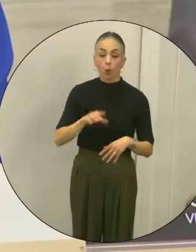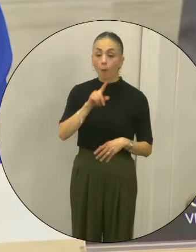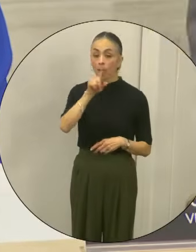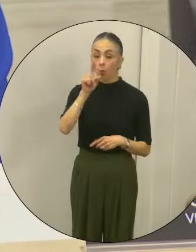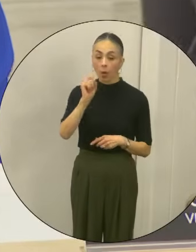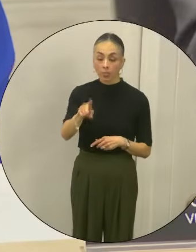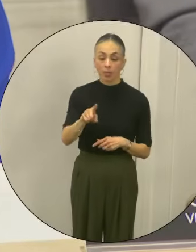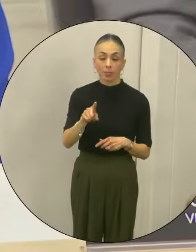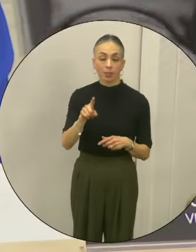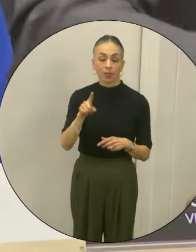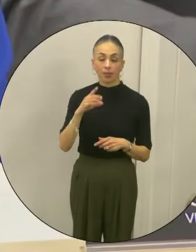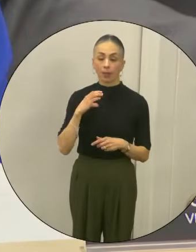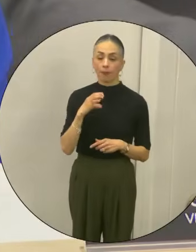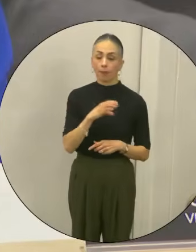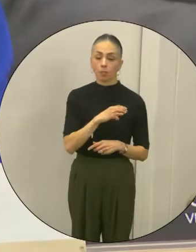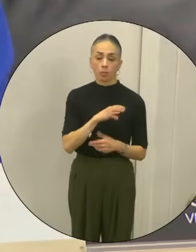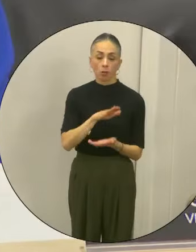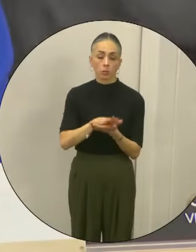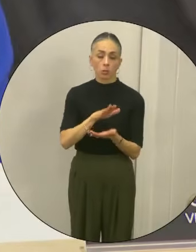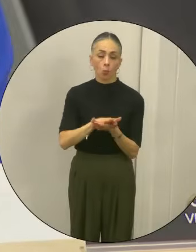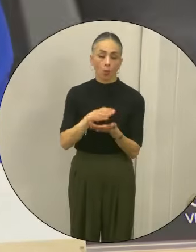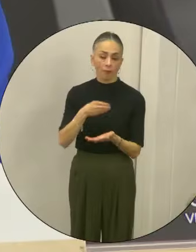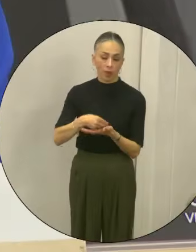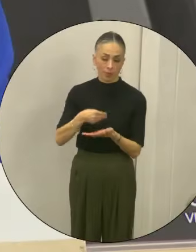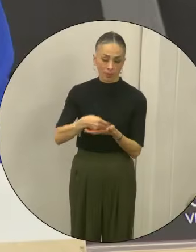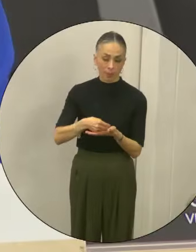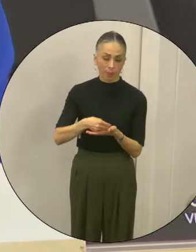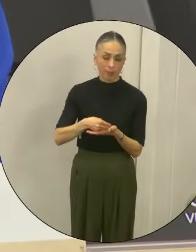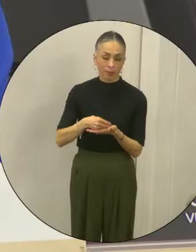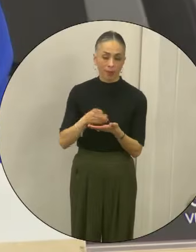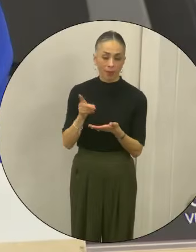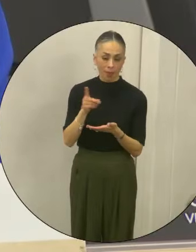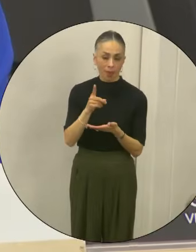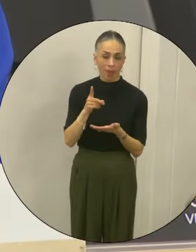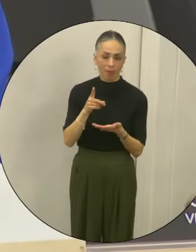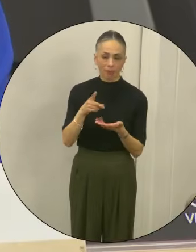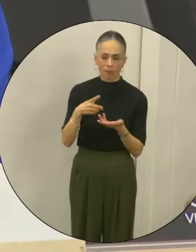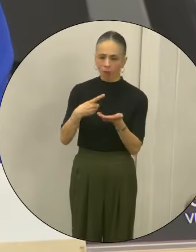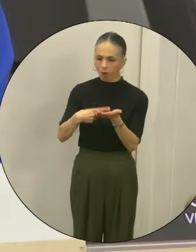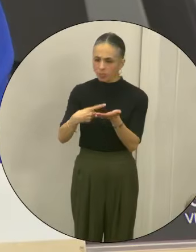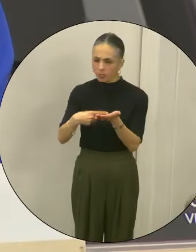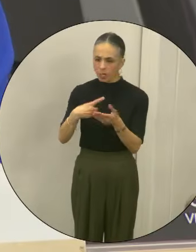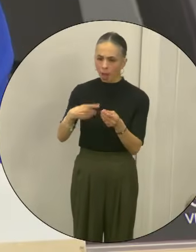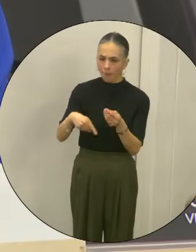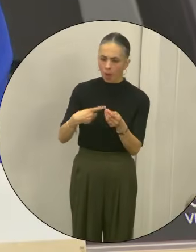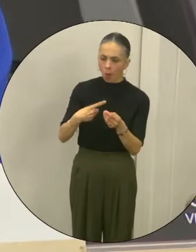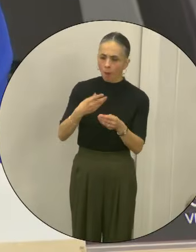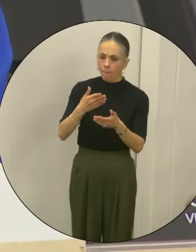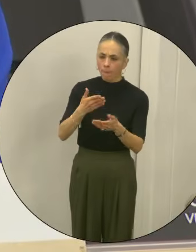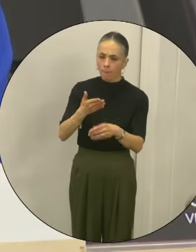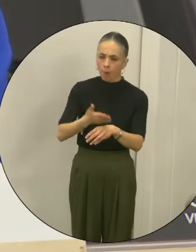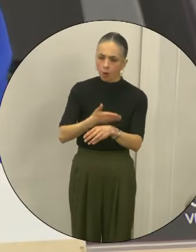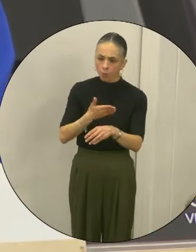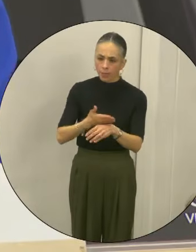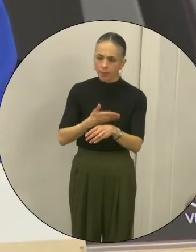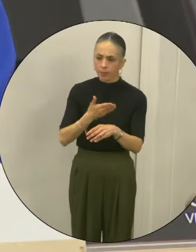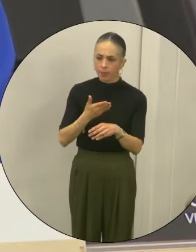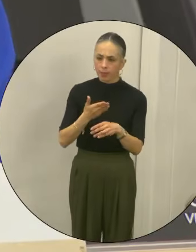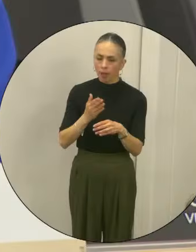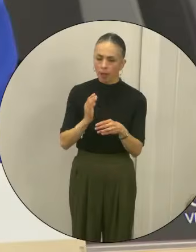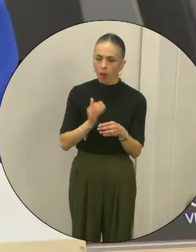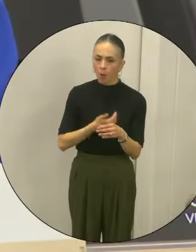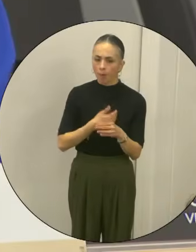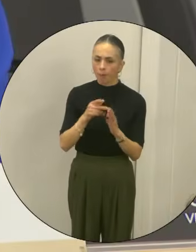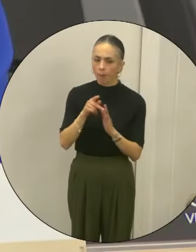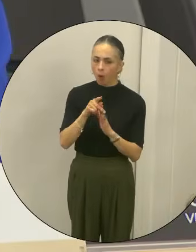the Commission on School Funding, they had the conversation about modernizing our tax policy. Doesn't mean that it